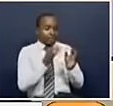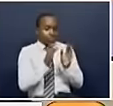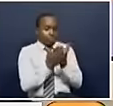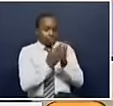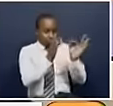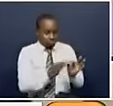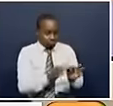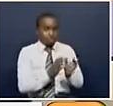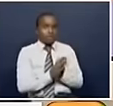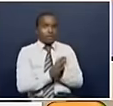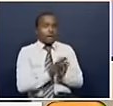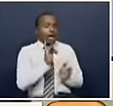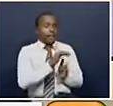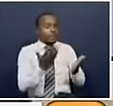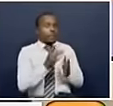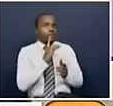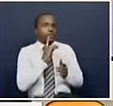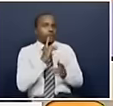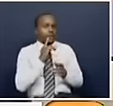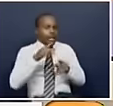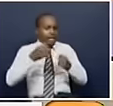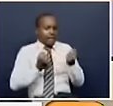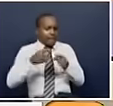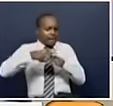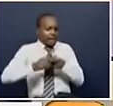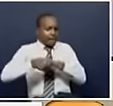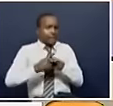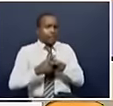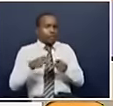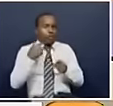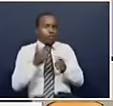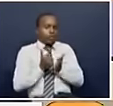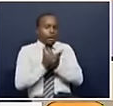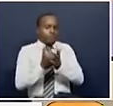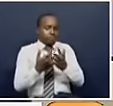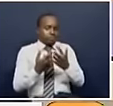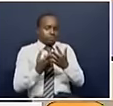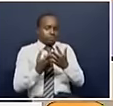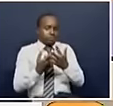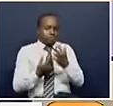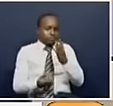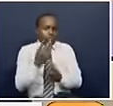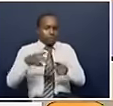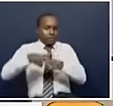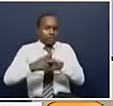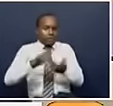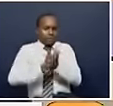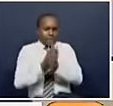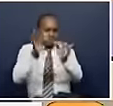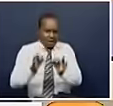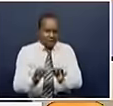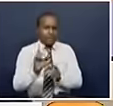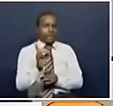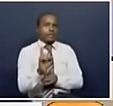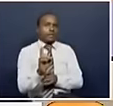are saying, I do not want the mechanic that we have just helped start a garage become an accountant. They never will be,